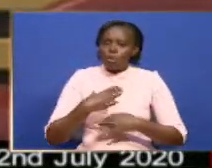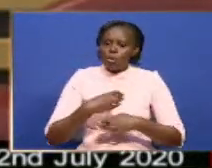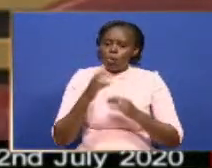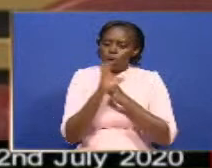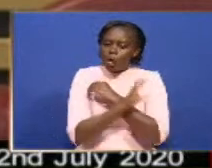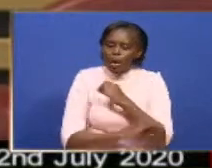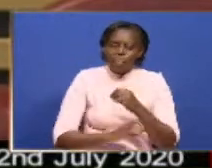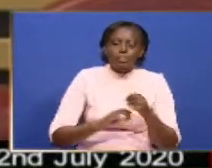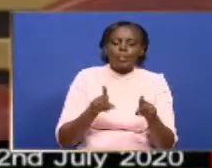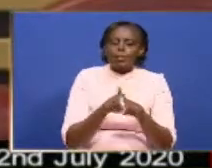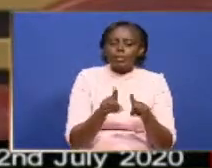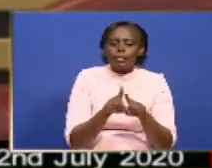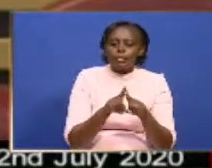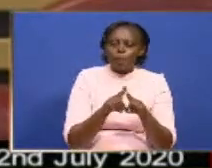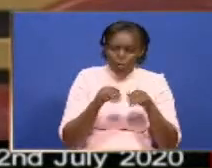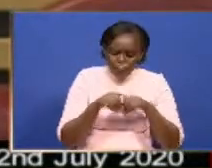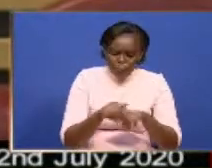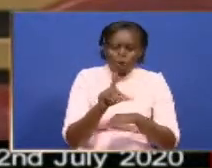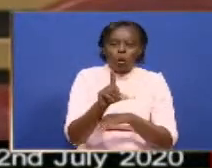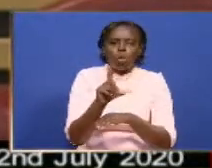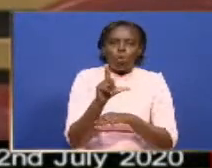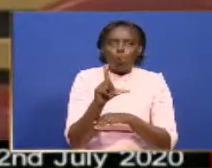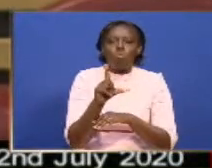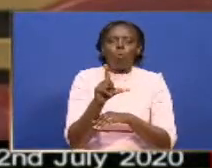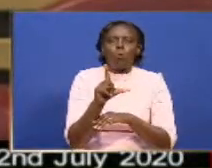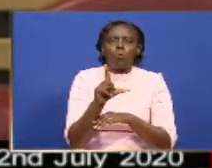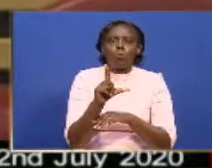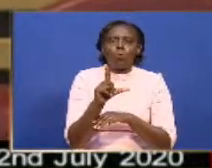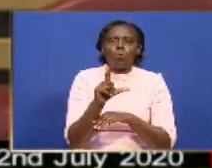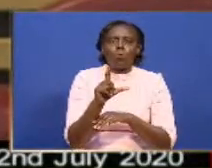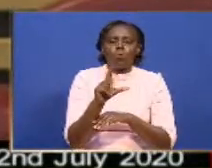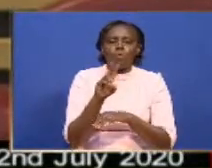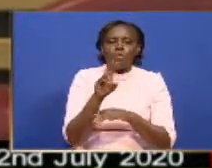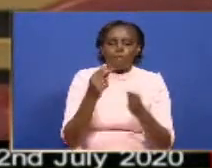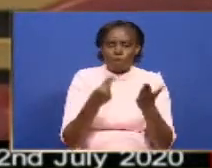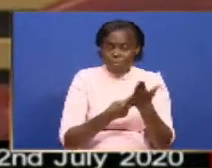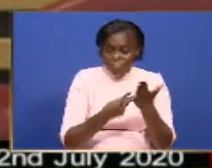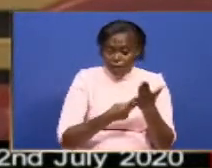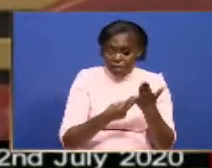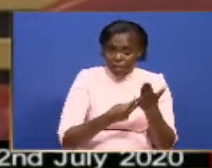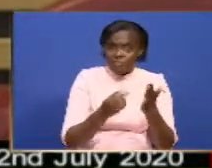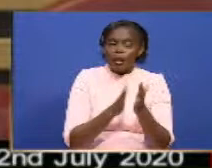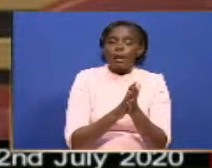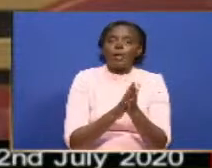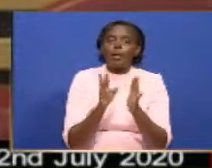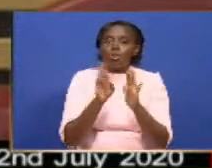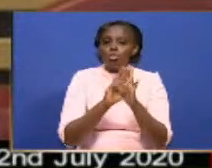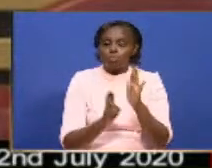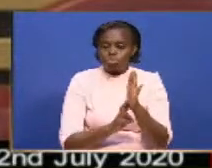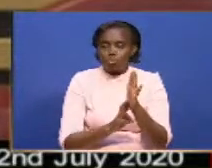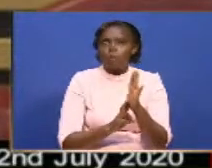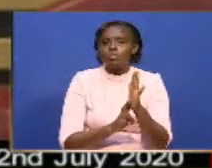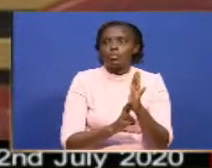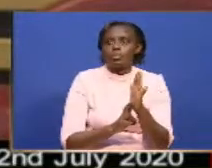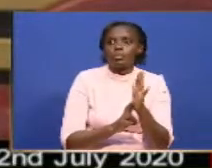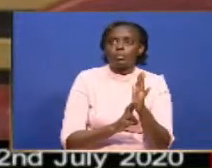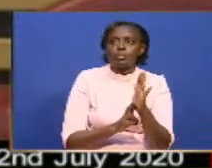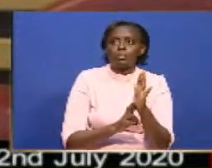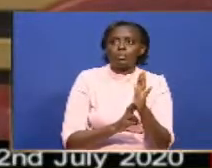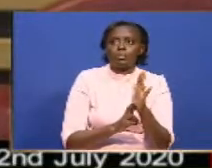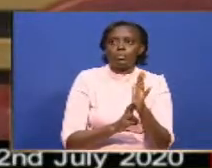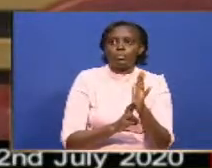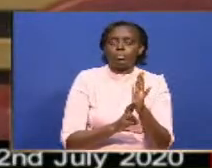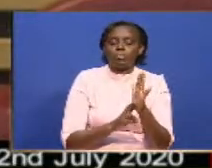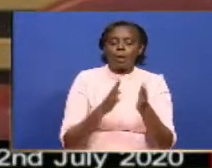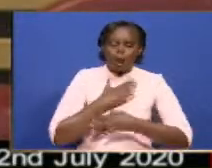country, you must abide by the visas that you are given and the rules under those visas that you go through. So I